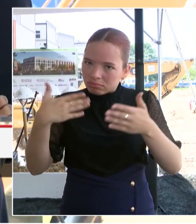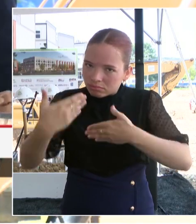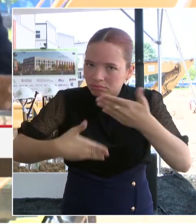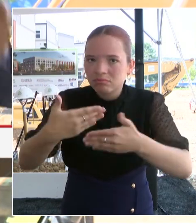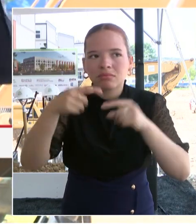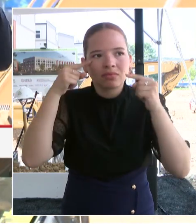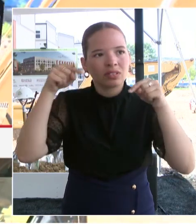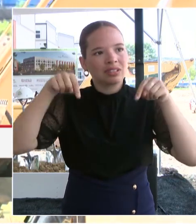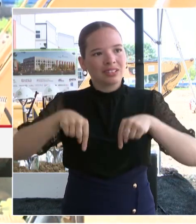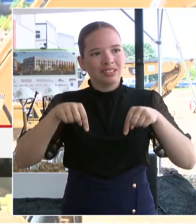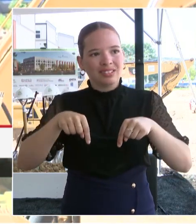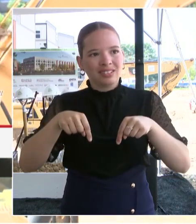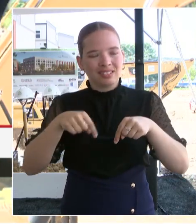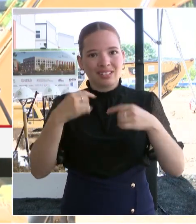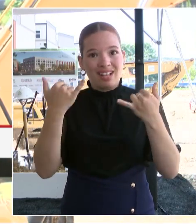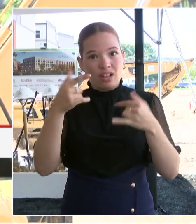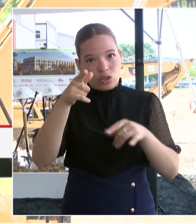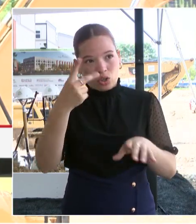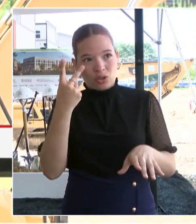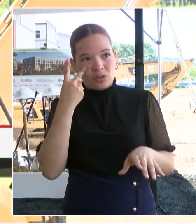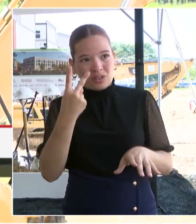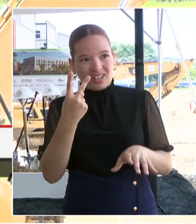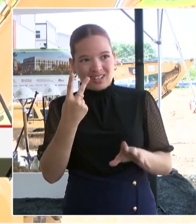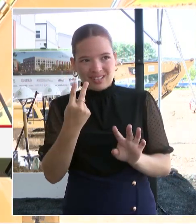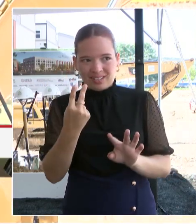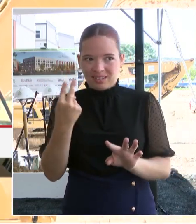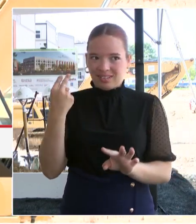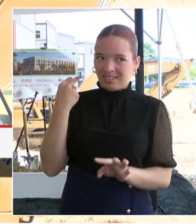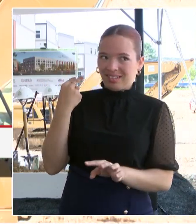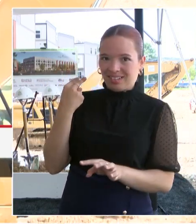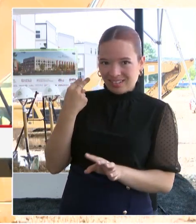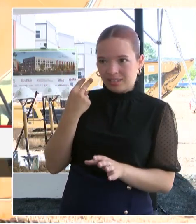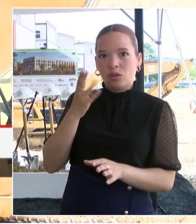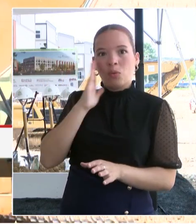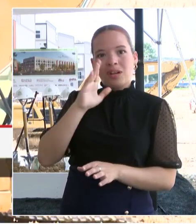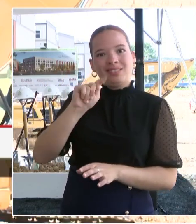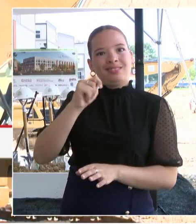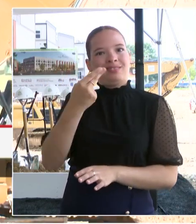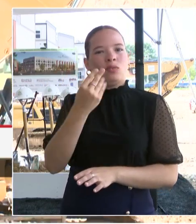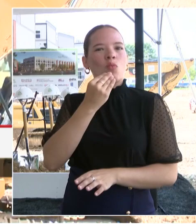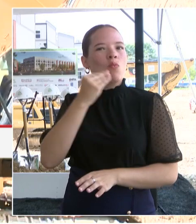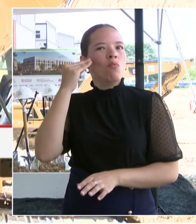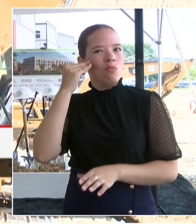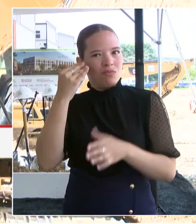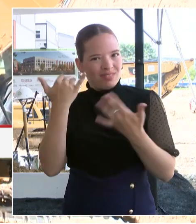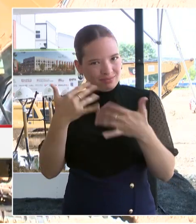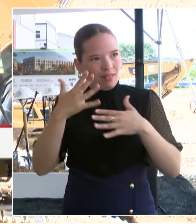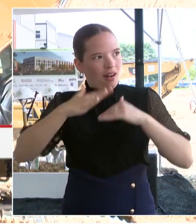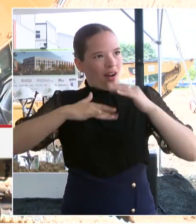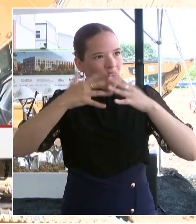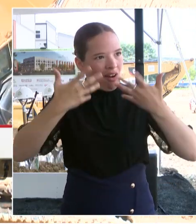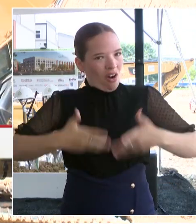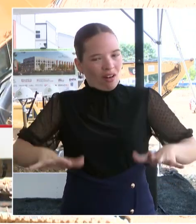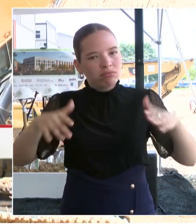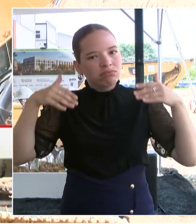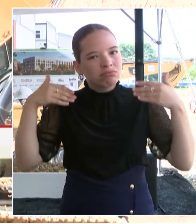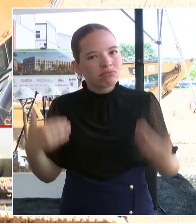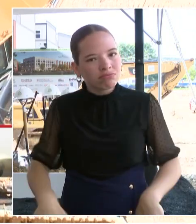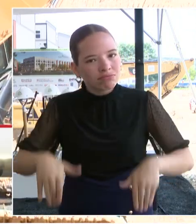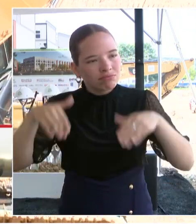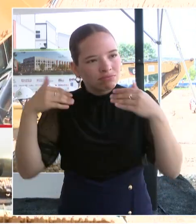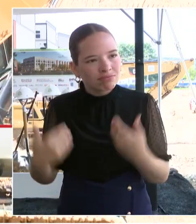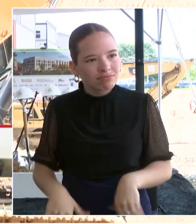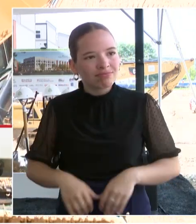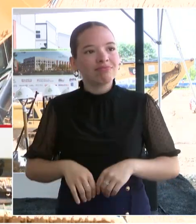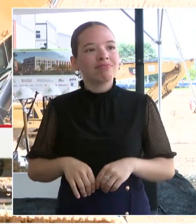sale townhouses that are almost complete, EYA's portion of this project, as well as our overall stewardship, you see that being